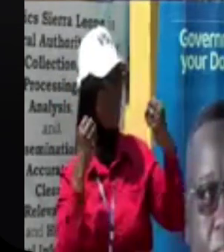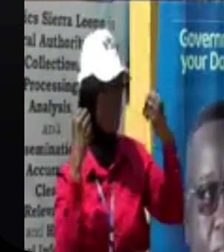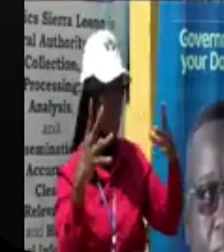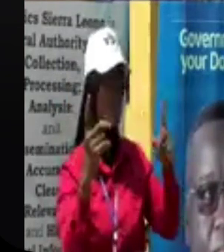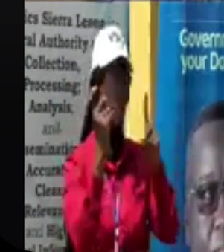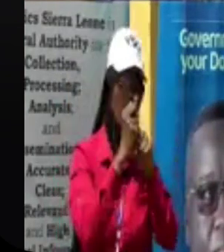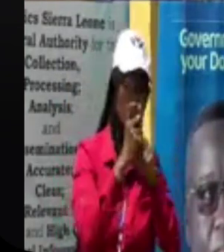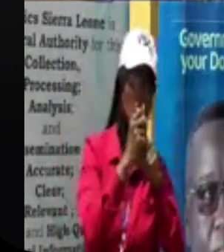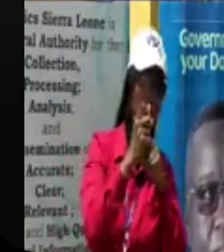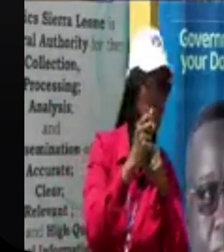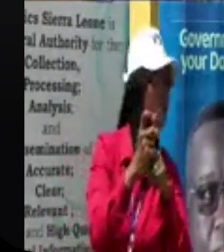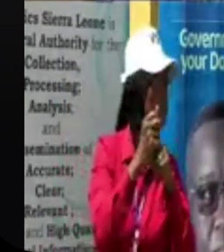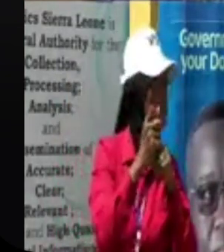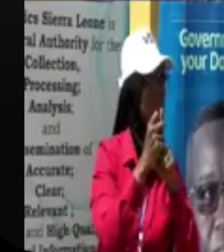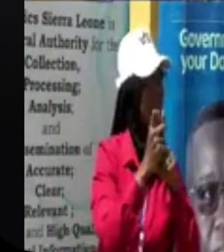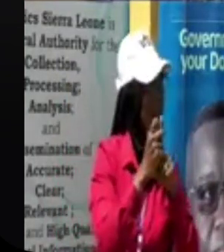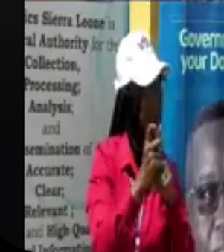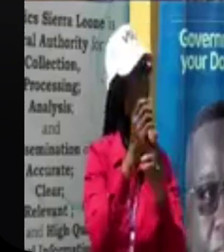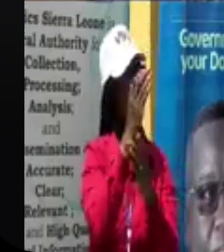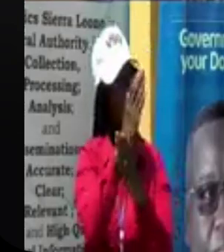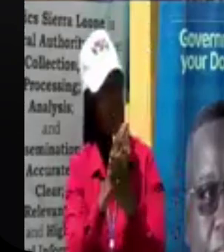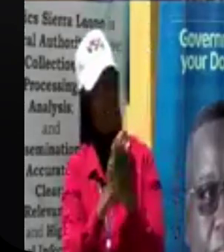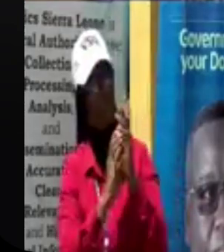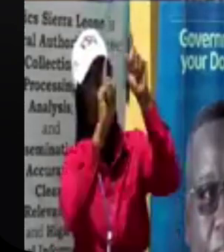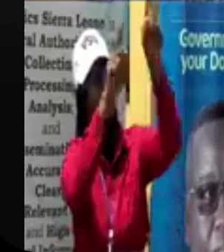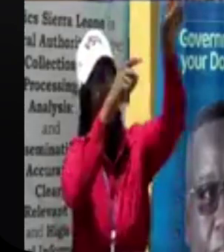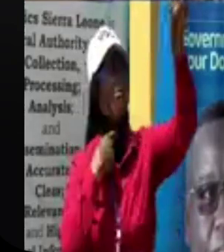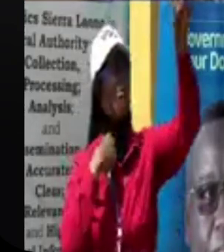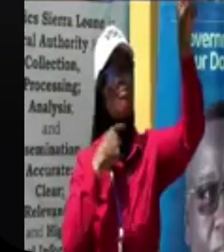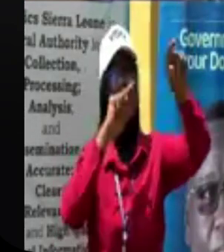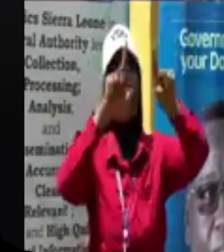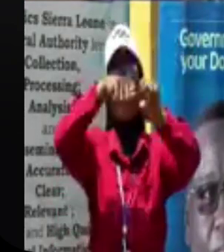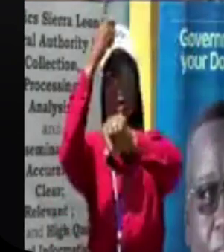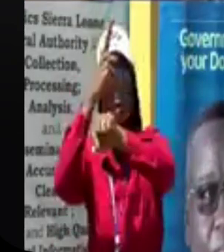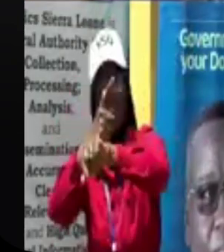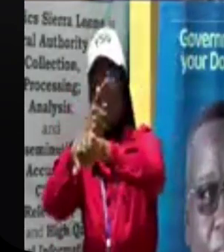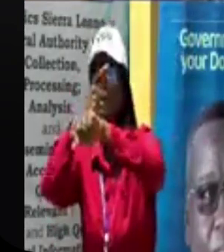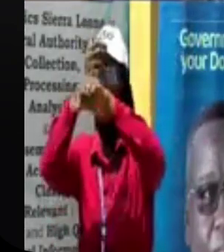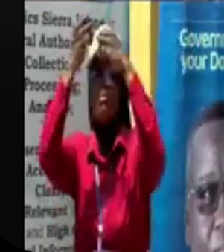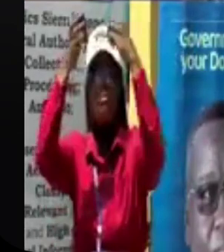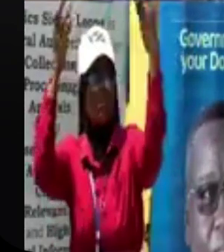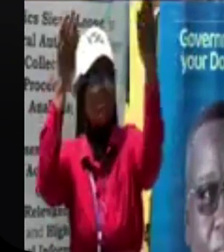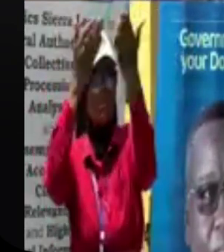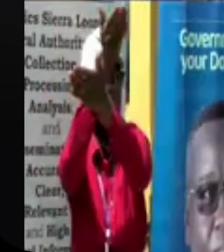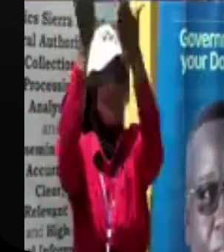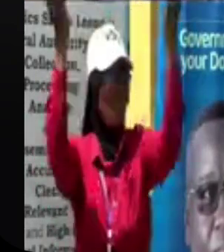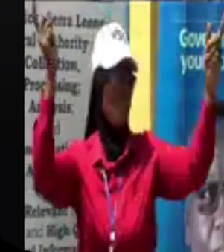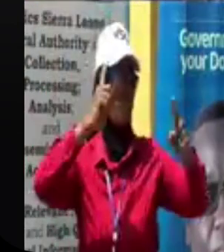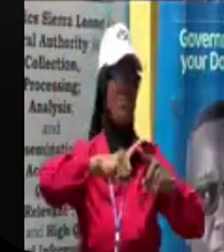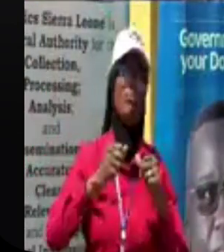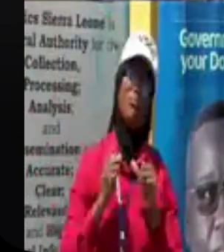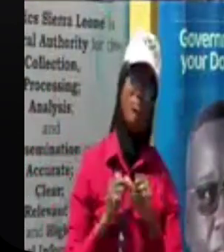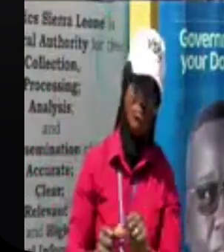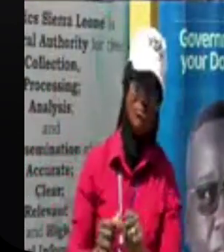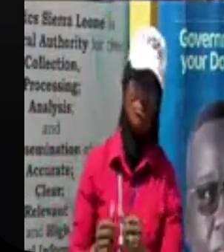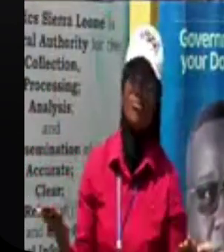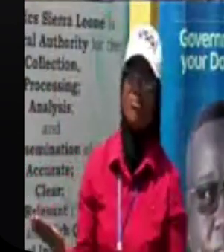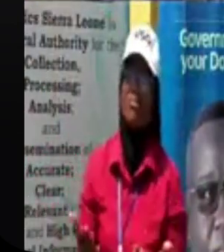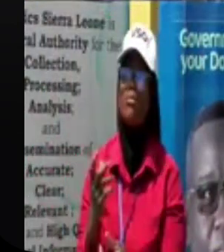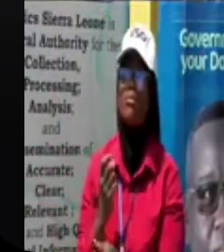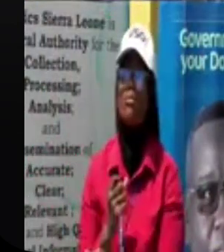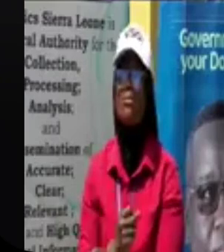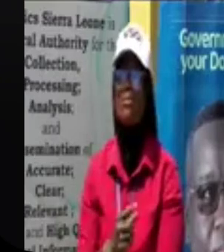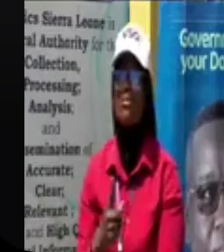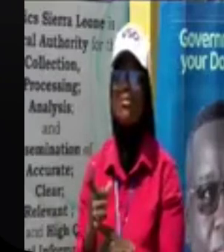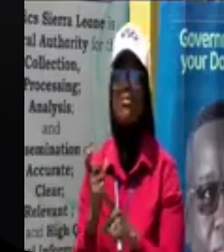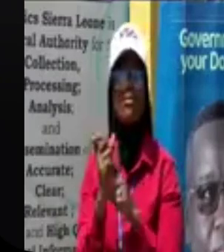will go, was it someone? They go to Guinea, Liberia, Cote d'Ivoire, whereas they go to allow we maintain and small. The